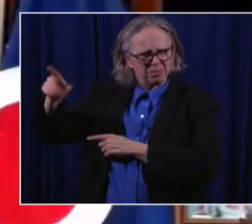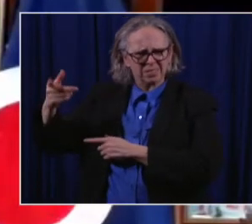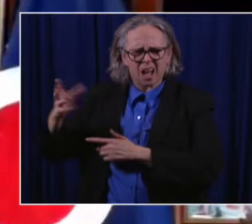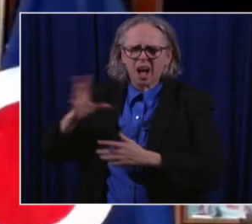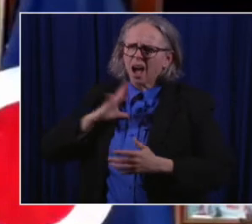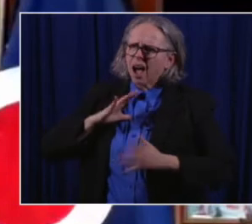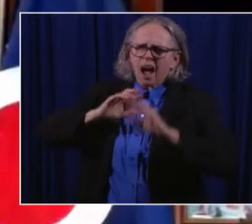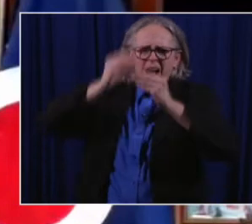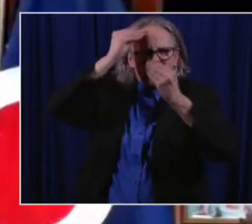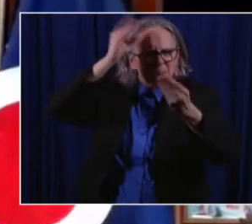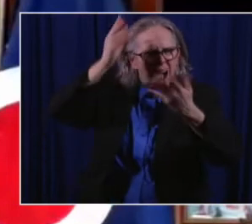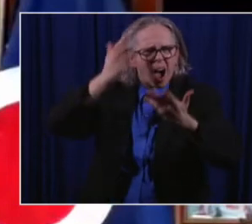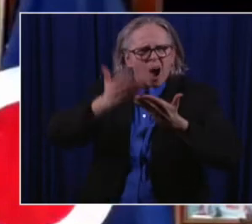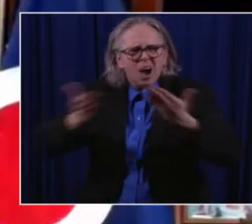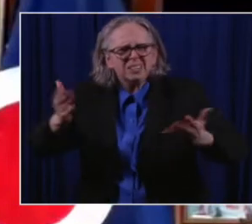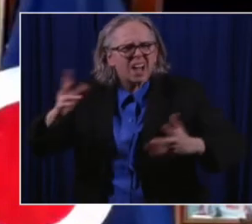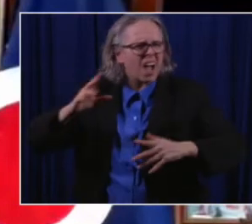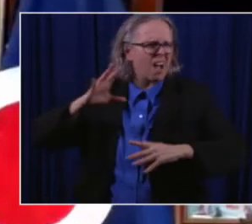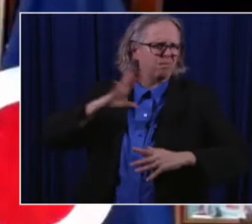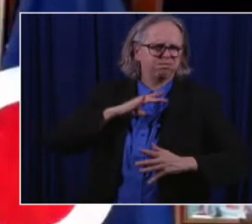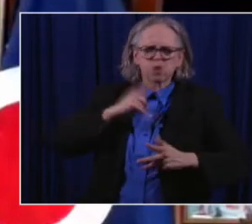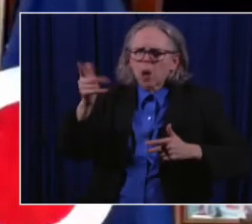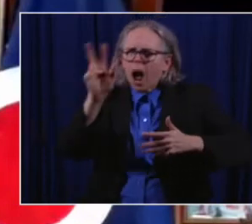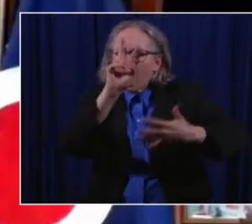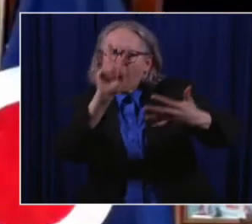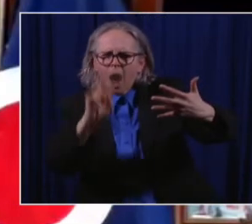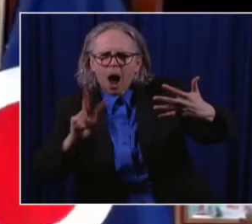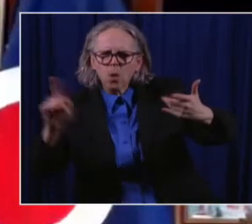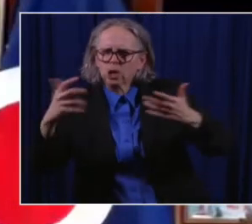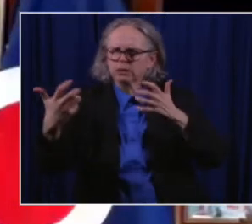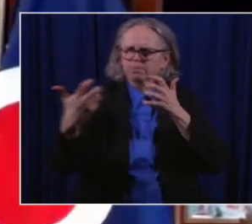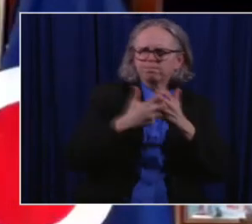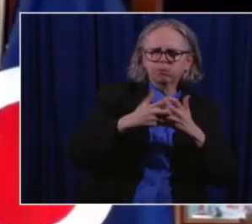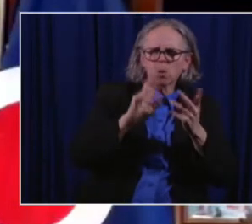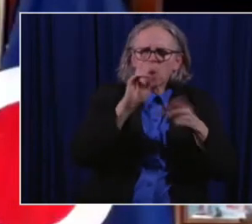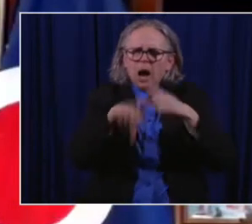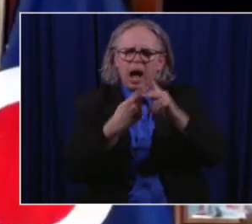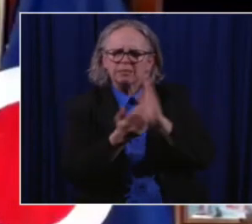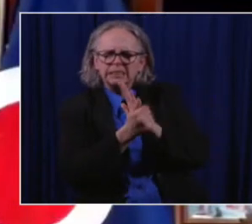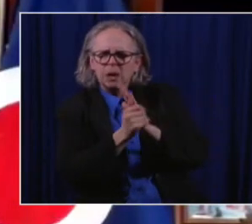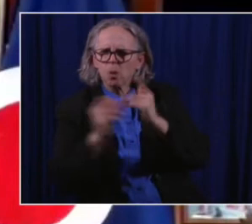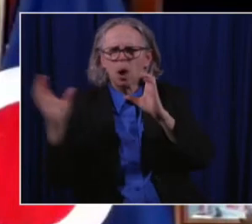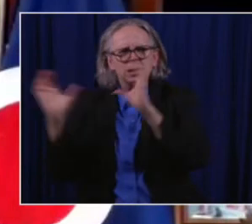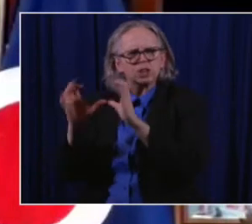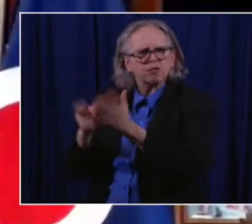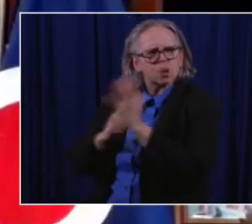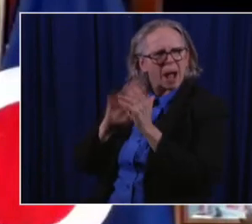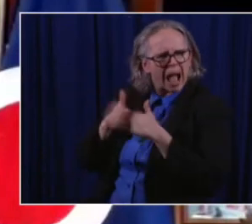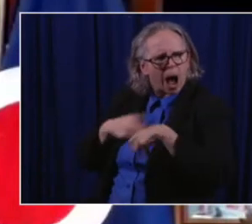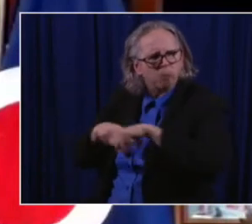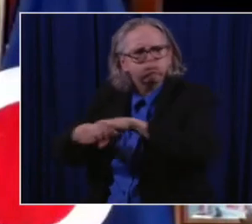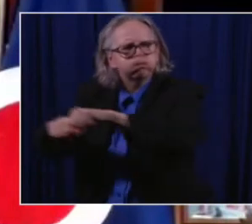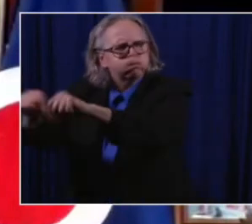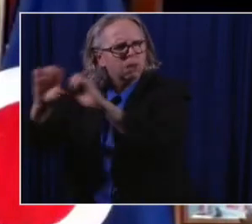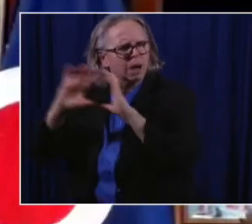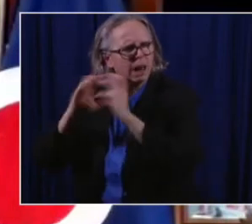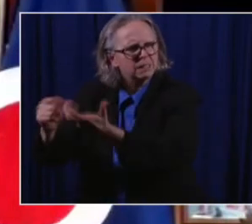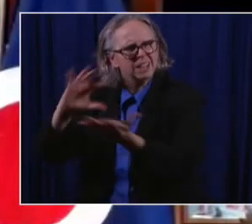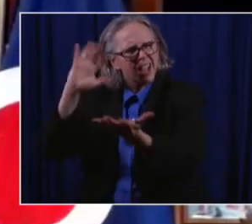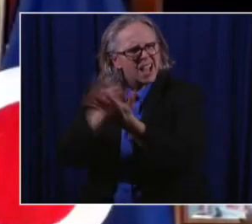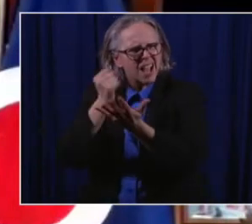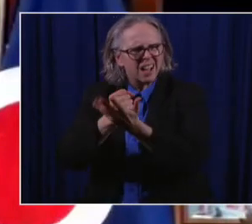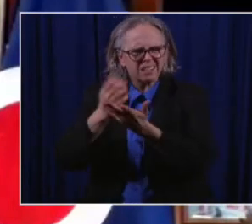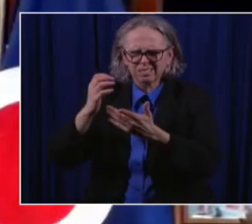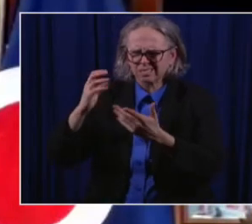feel for what skills are in demand. You can earn these credentials in a very short period of time where you can